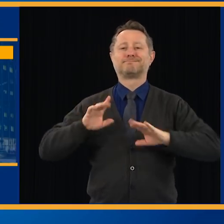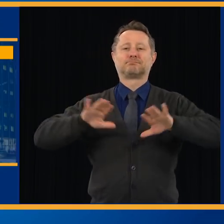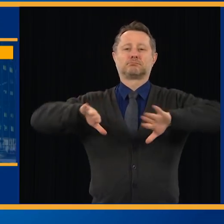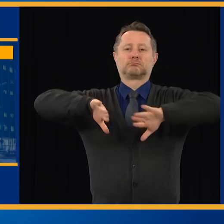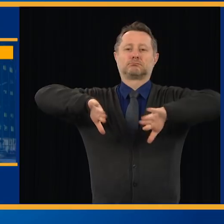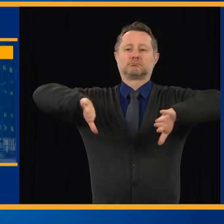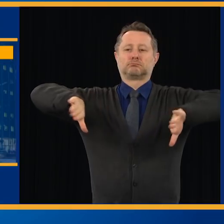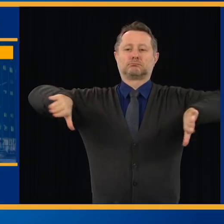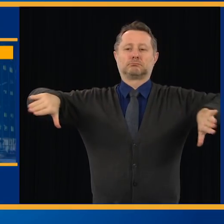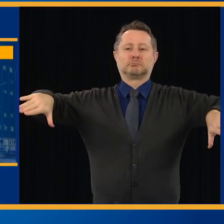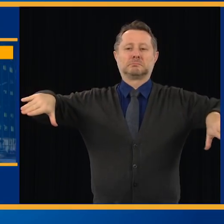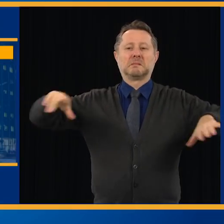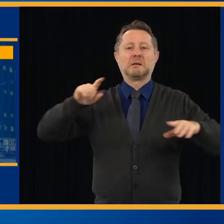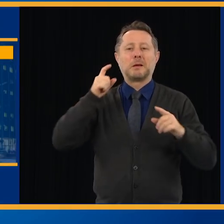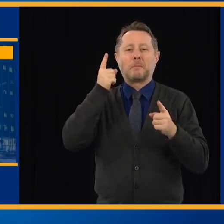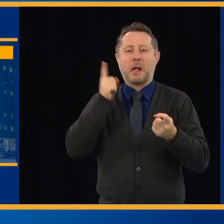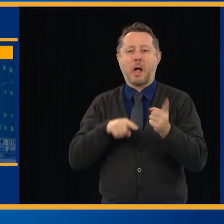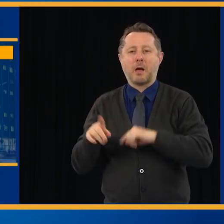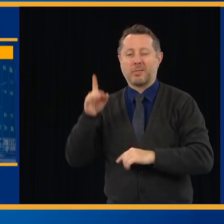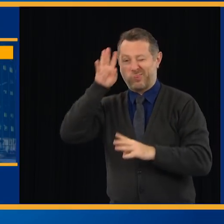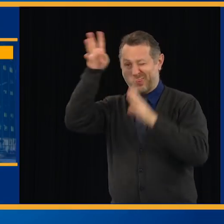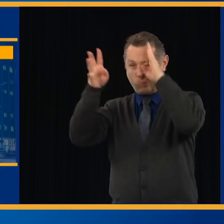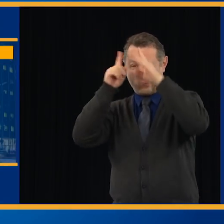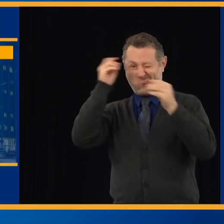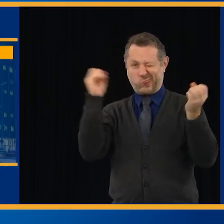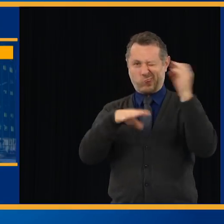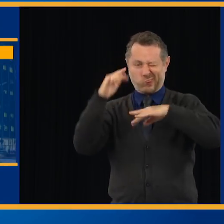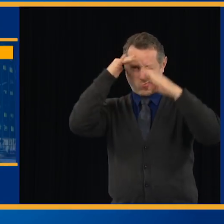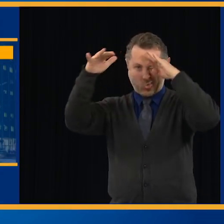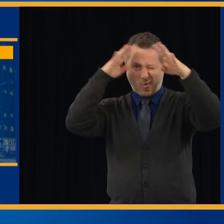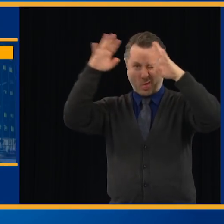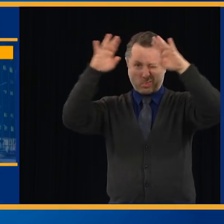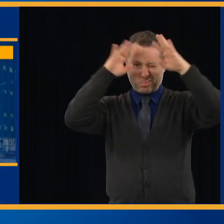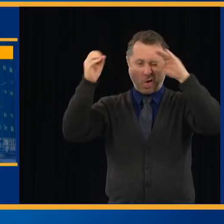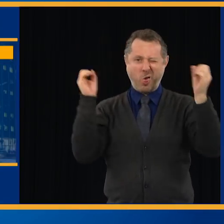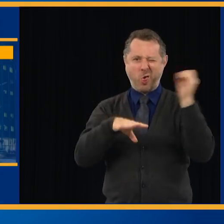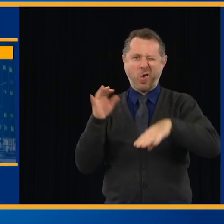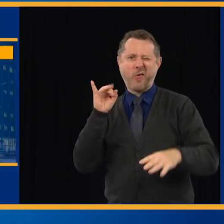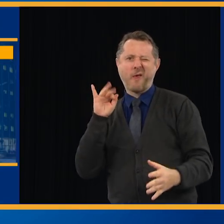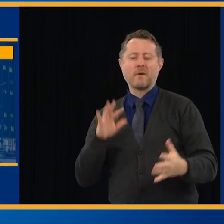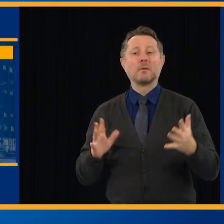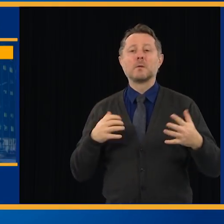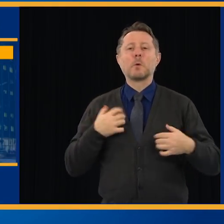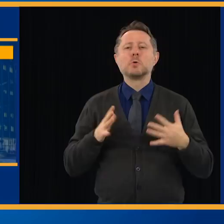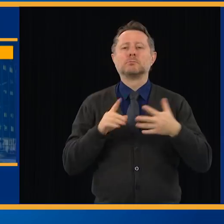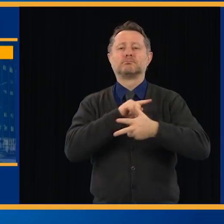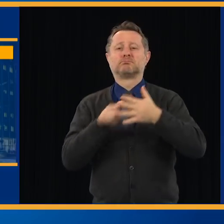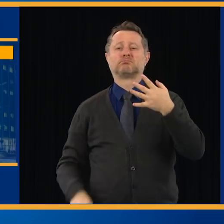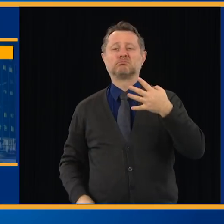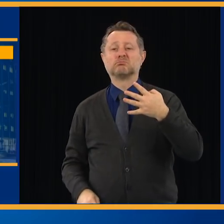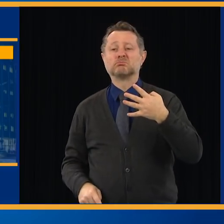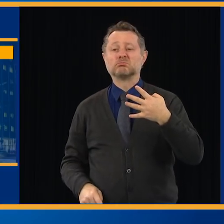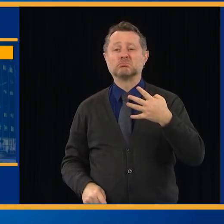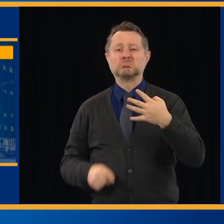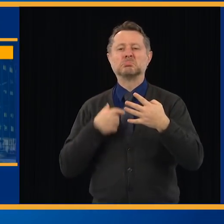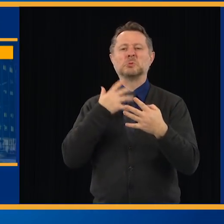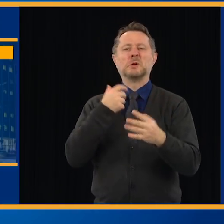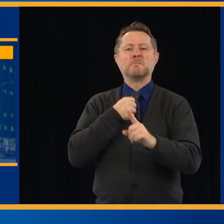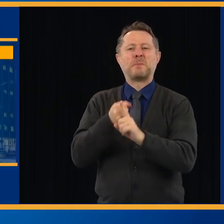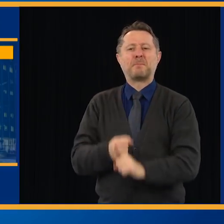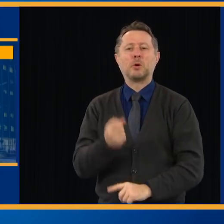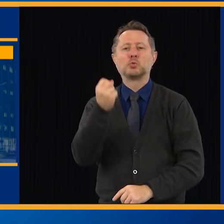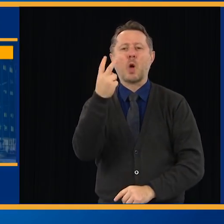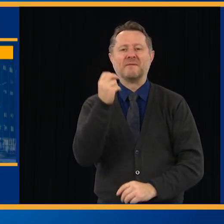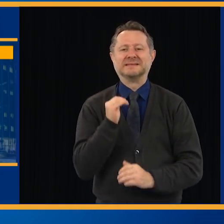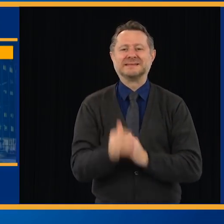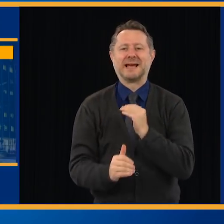a 12-step plan that is factual, that is based on numbers, based on data, and then it has a